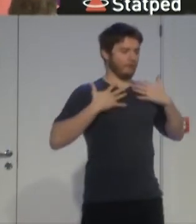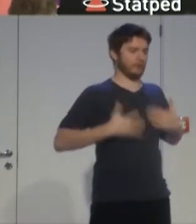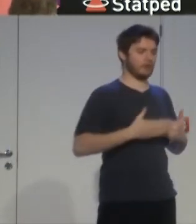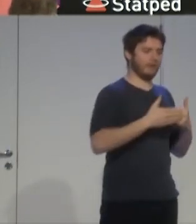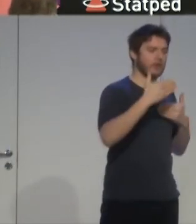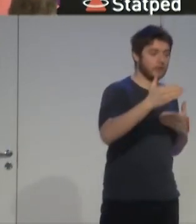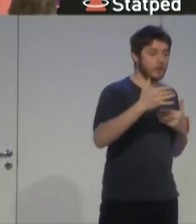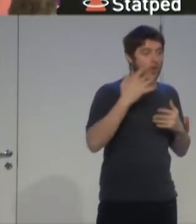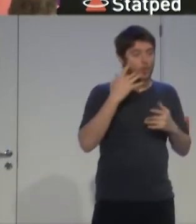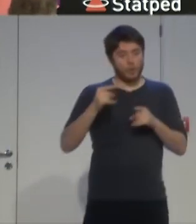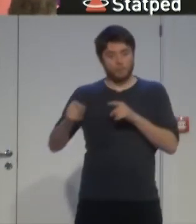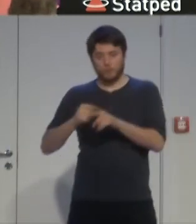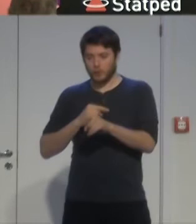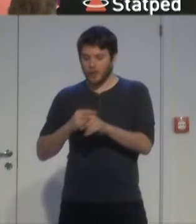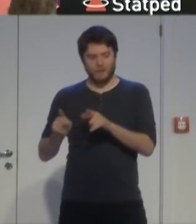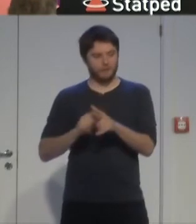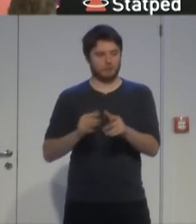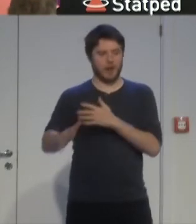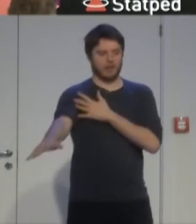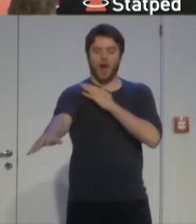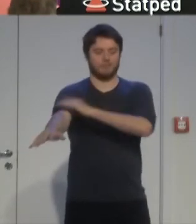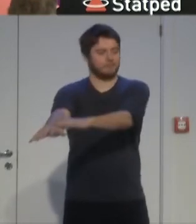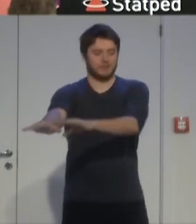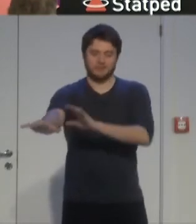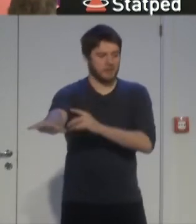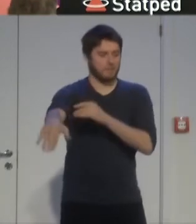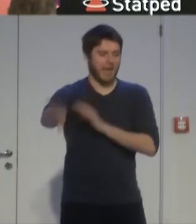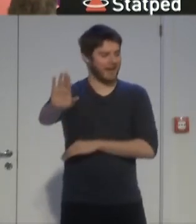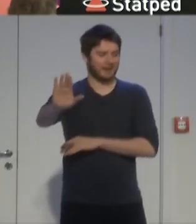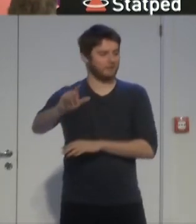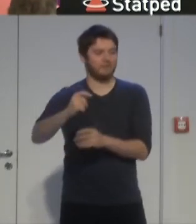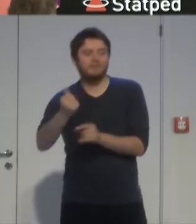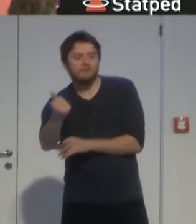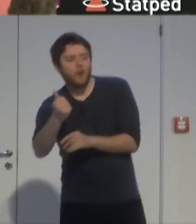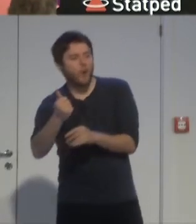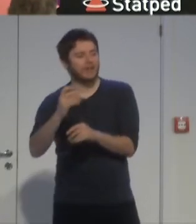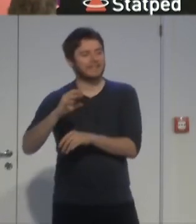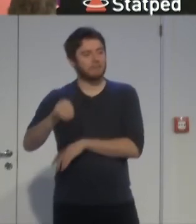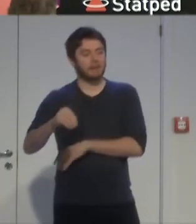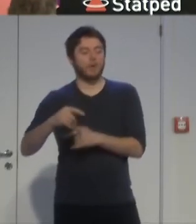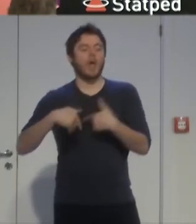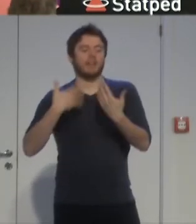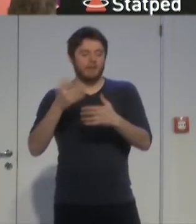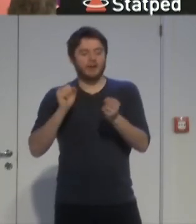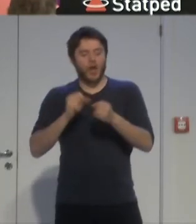it's within arm's length, within 30 centimeters. And then it's extended.